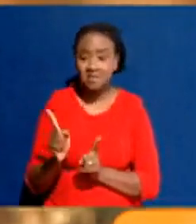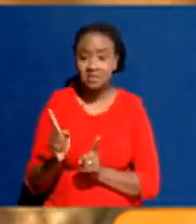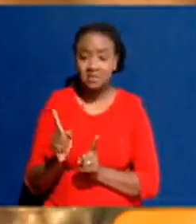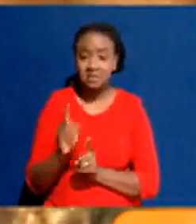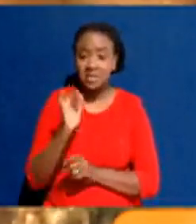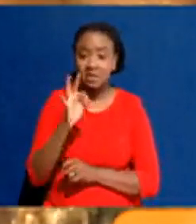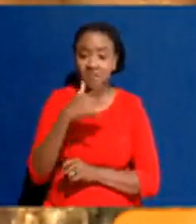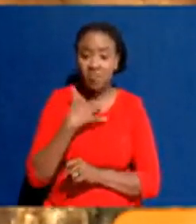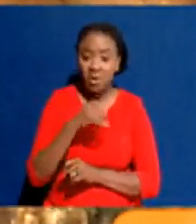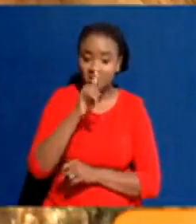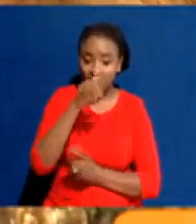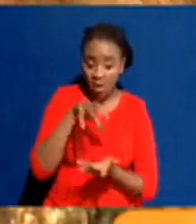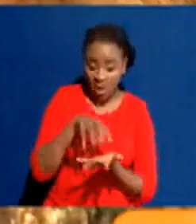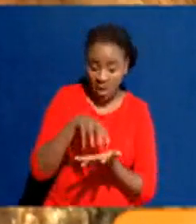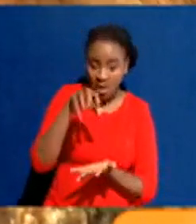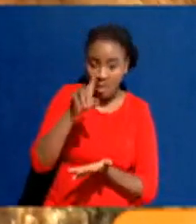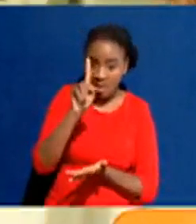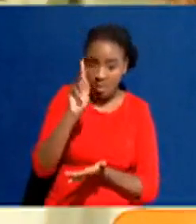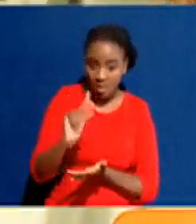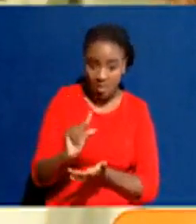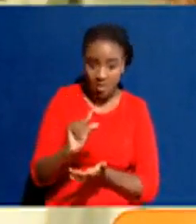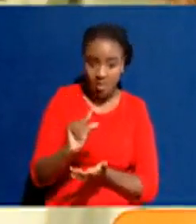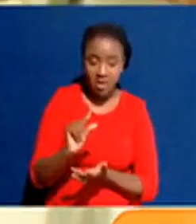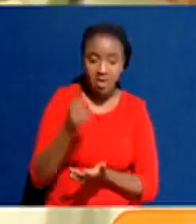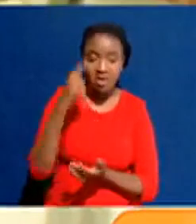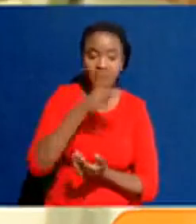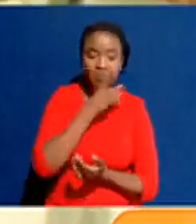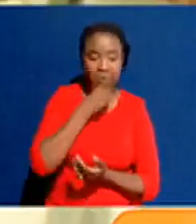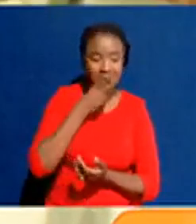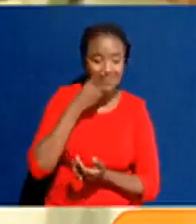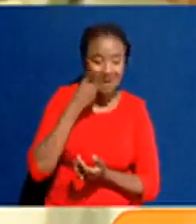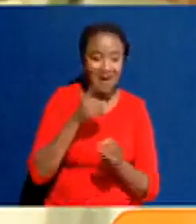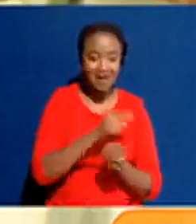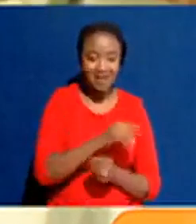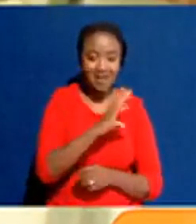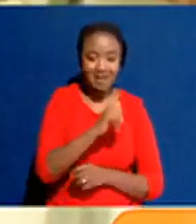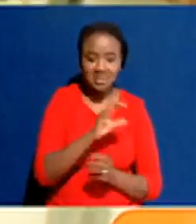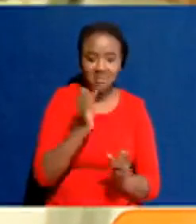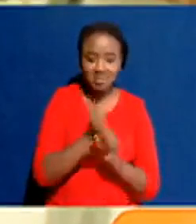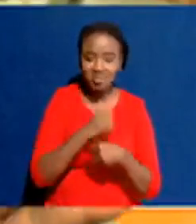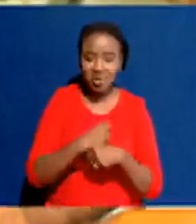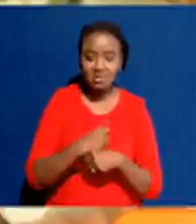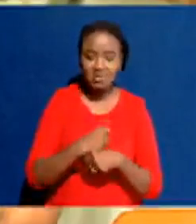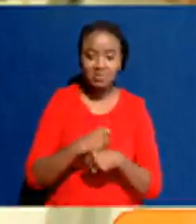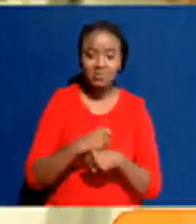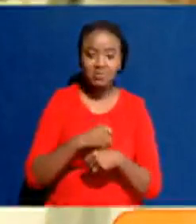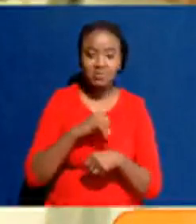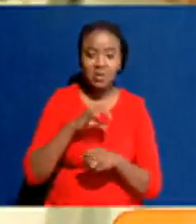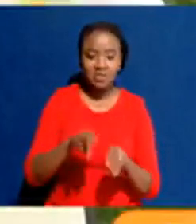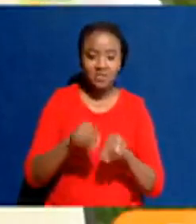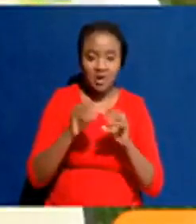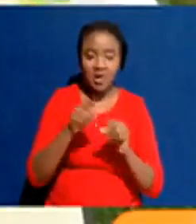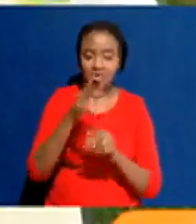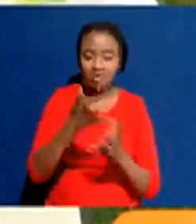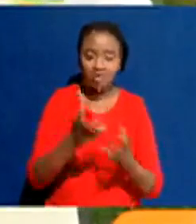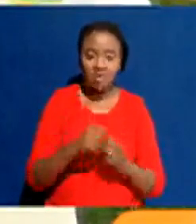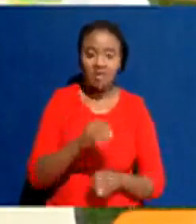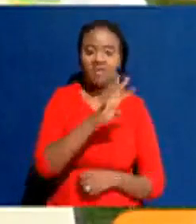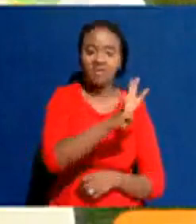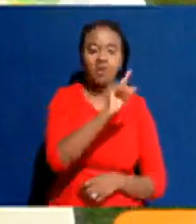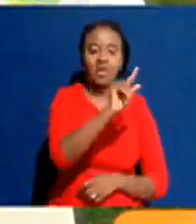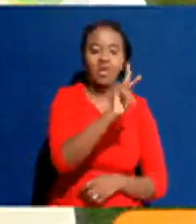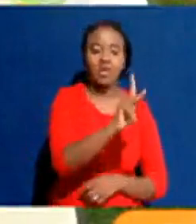have 1 kilo of dried cassava, which will give you the flour, you'll need the 4 kilos of raw cassava. The